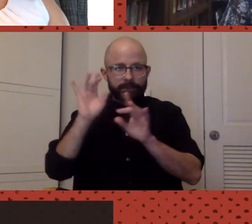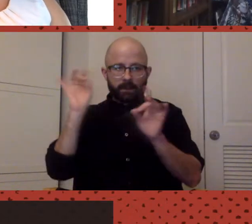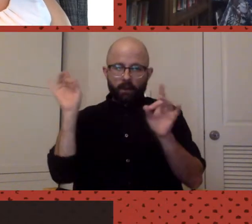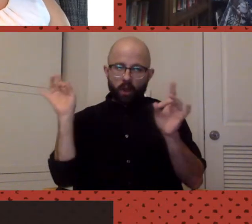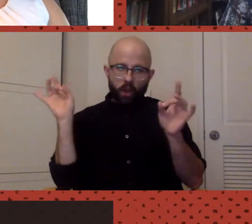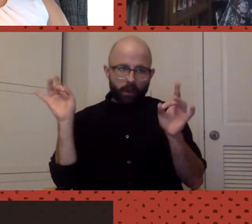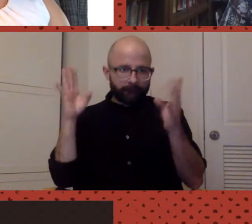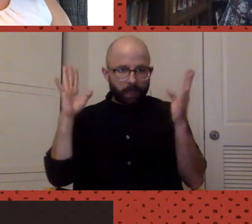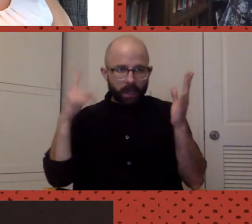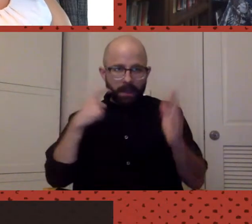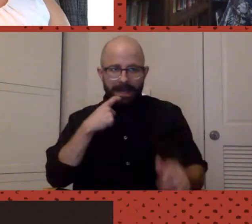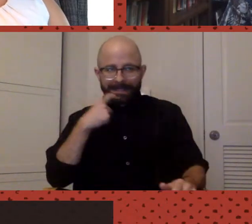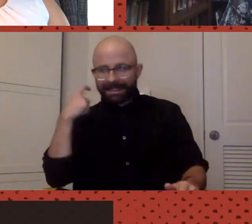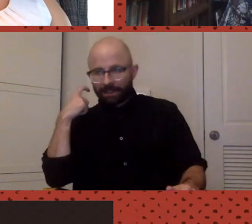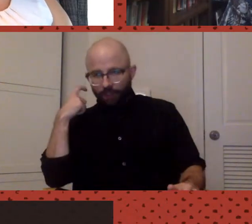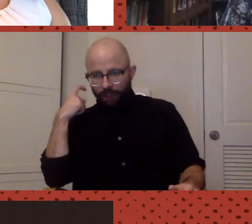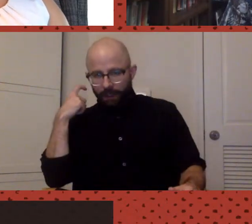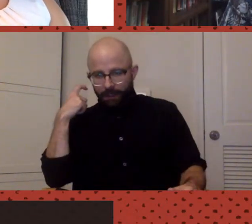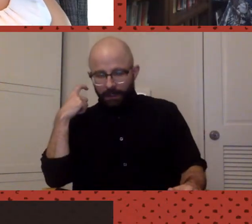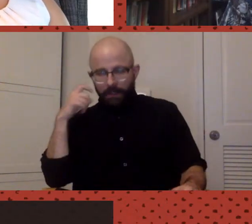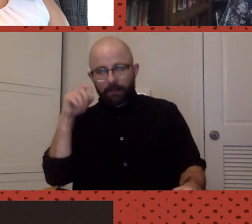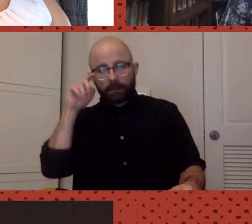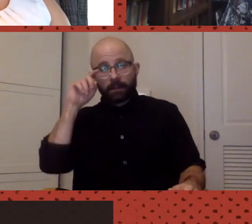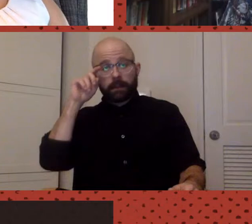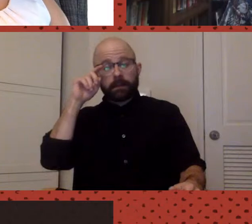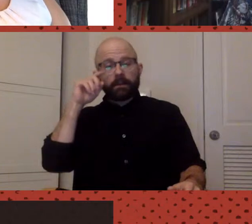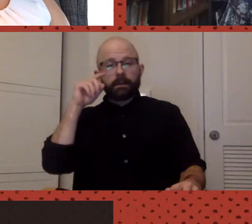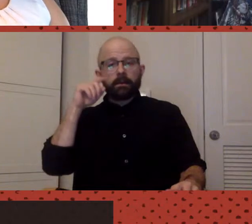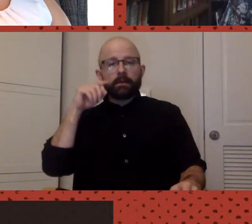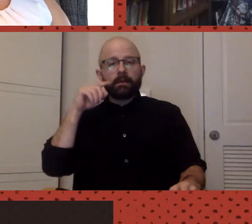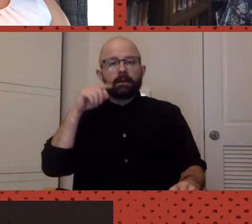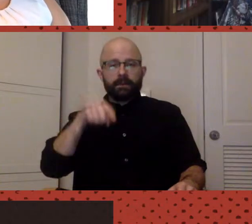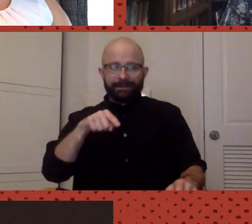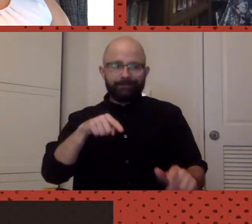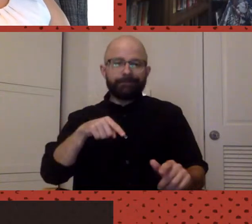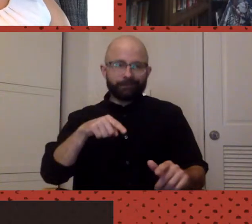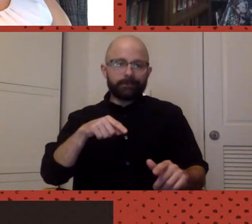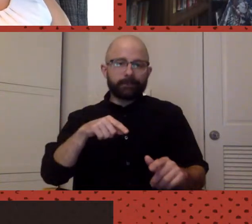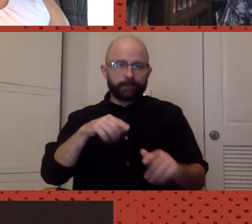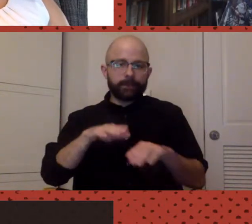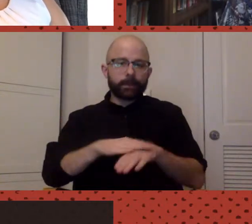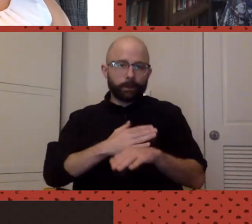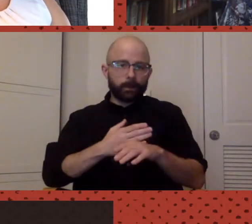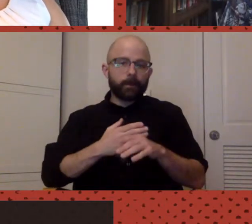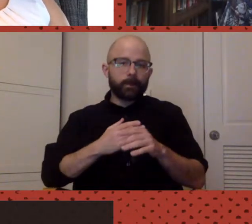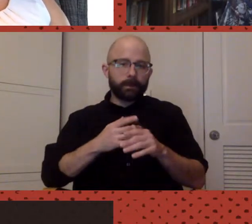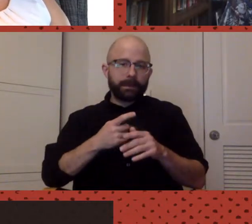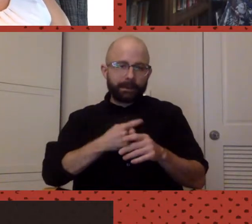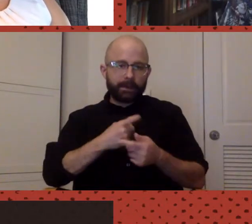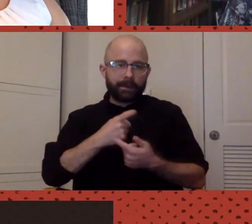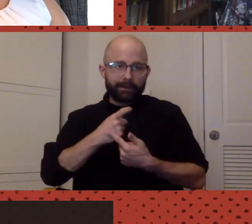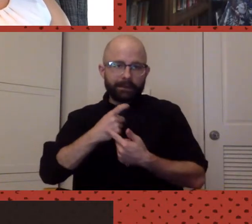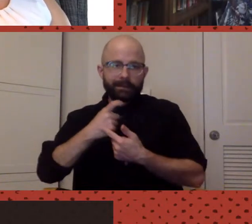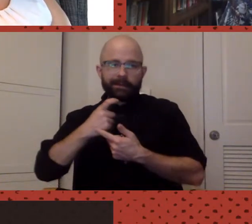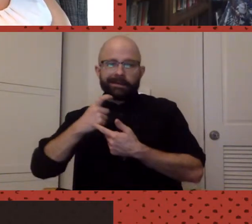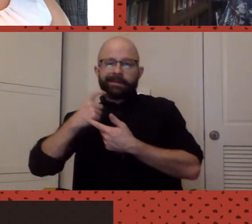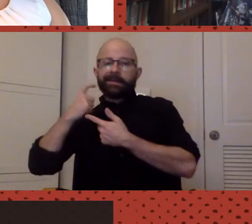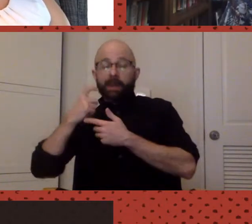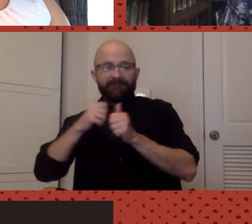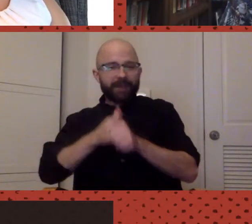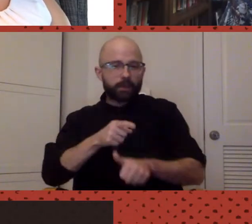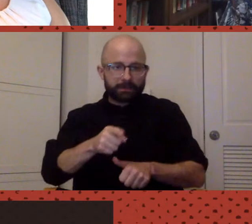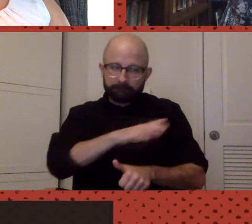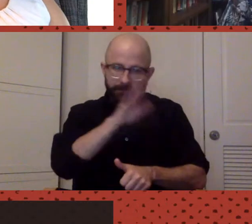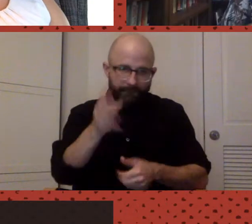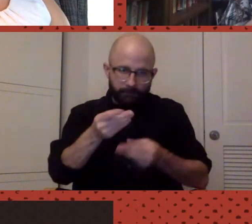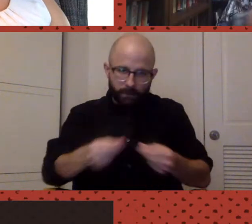addiction that he develops. and that follows him, and it never goes away. And